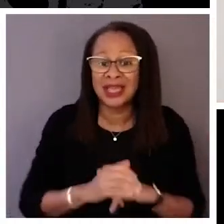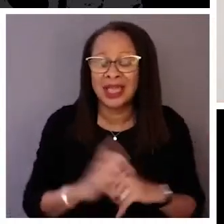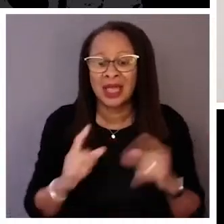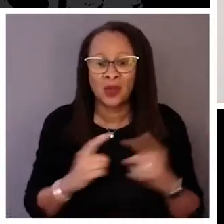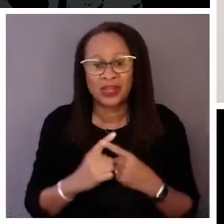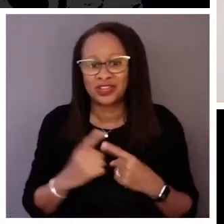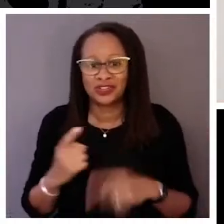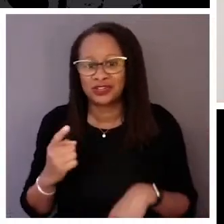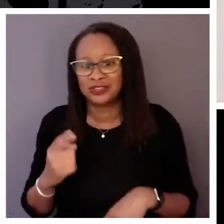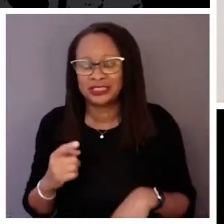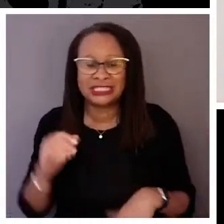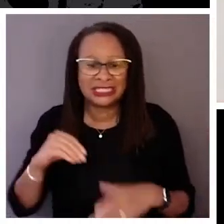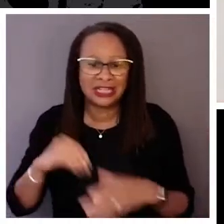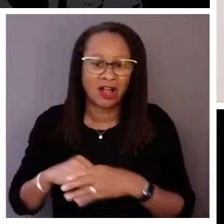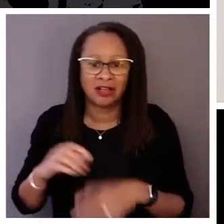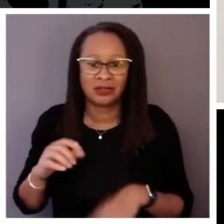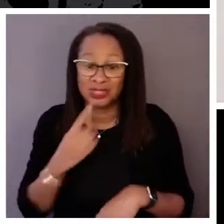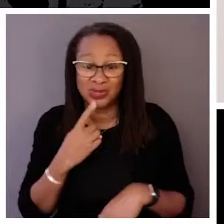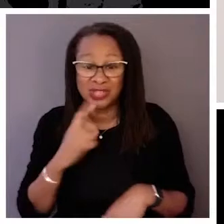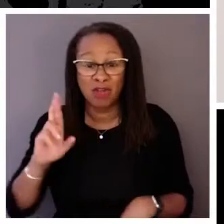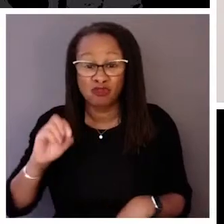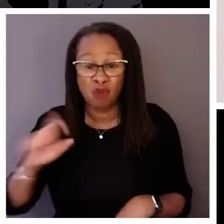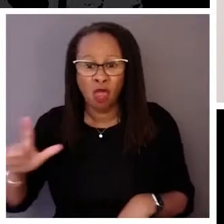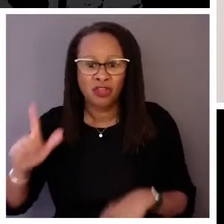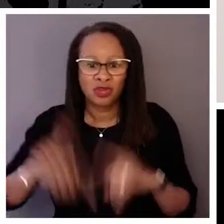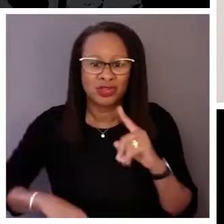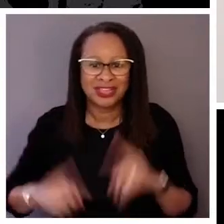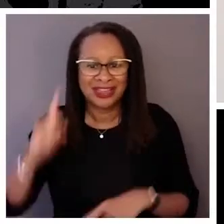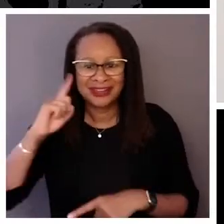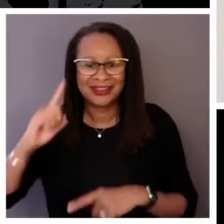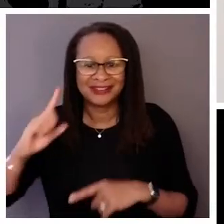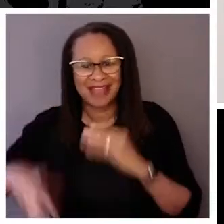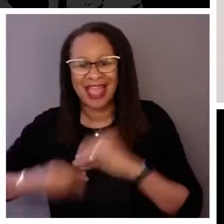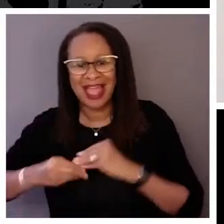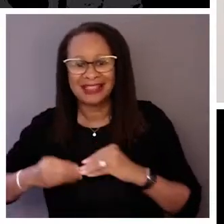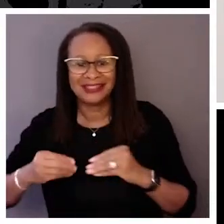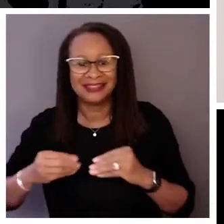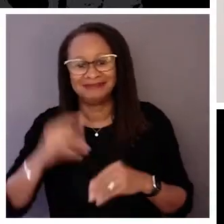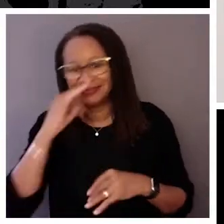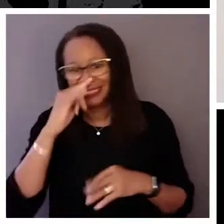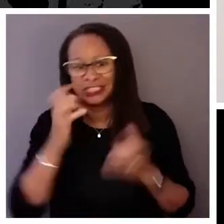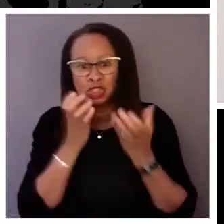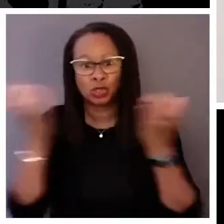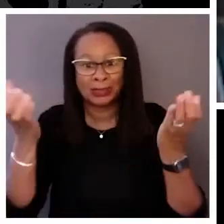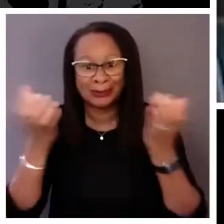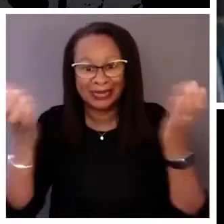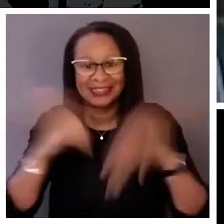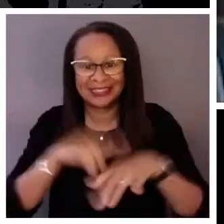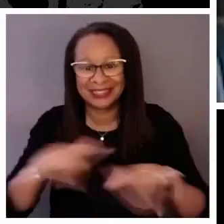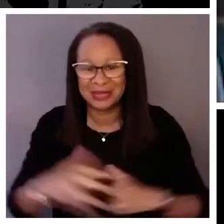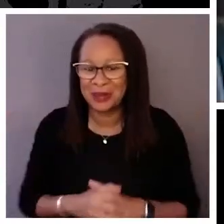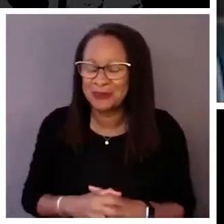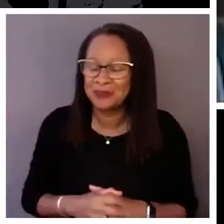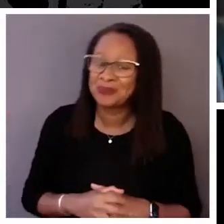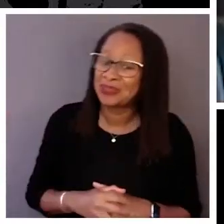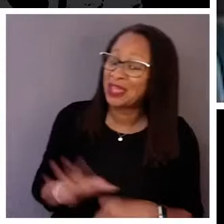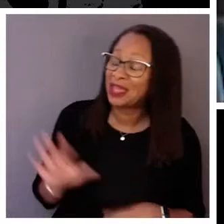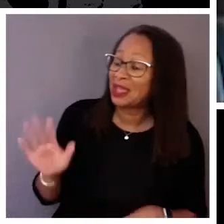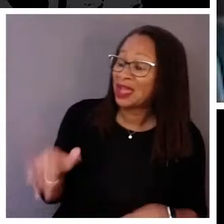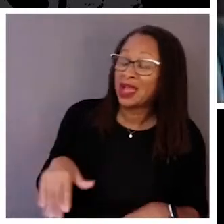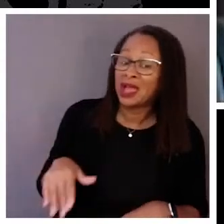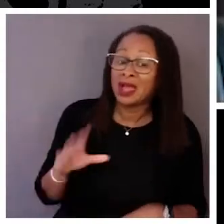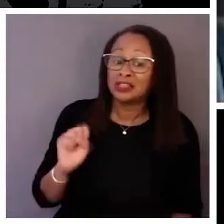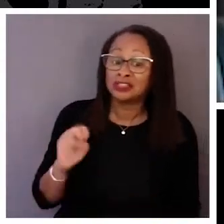when you say roll, you can't have a kid screaming. So anyway, but everybody embraces family. Is it different now than it